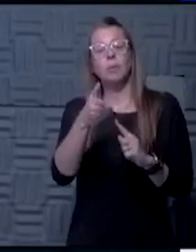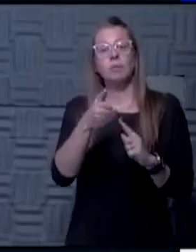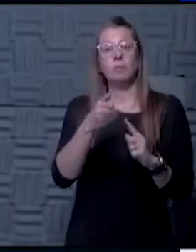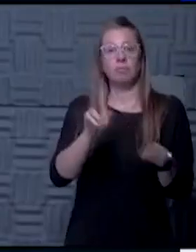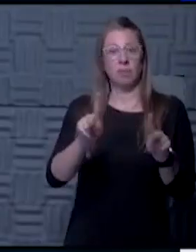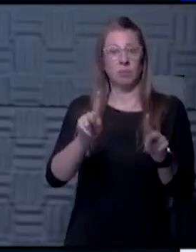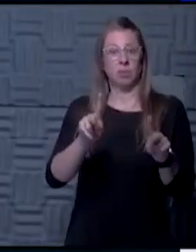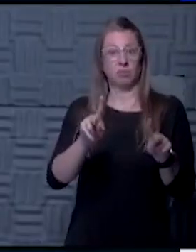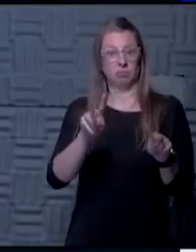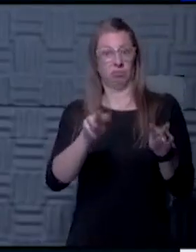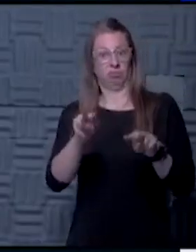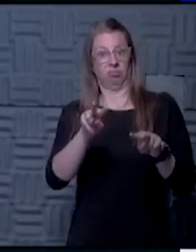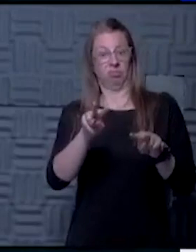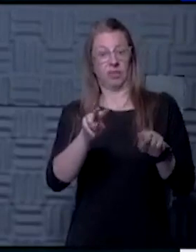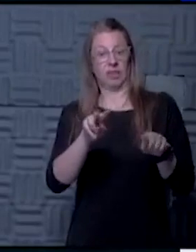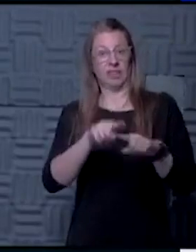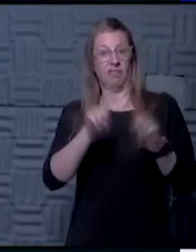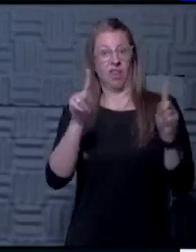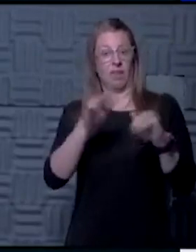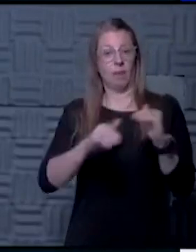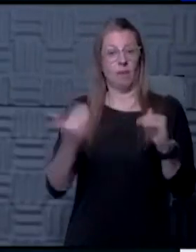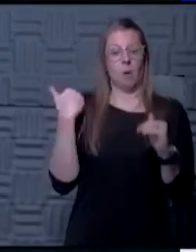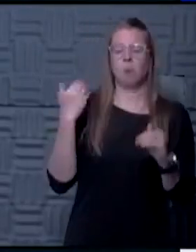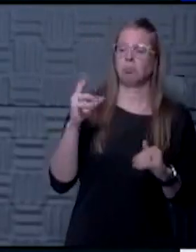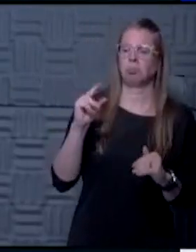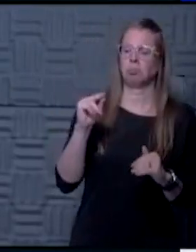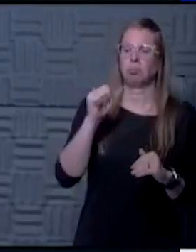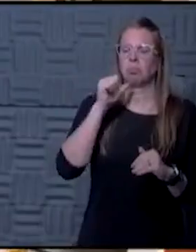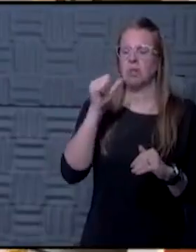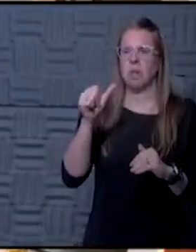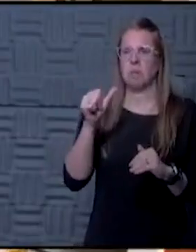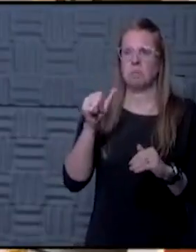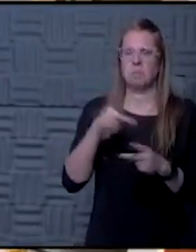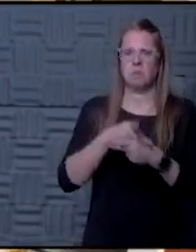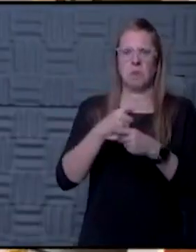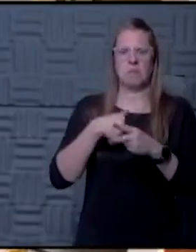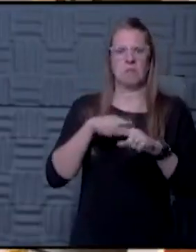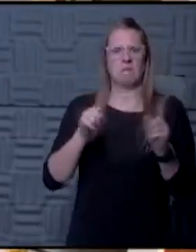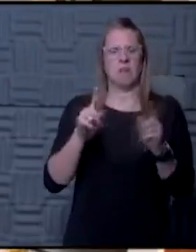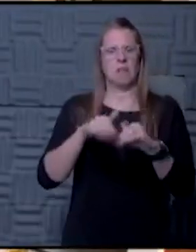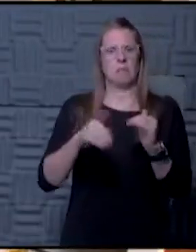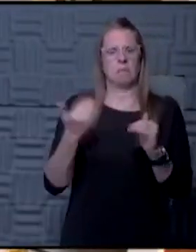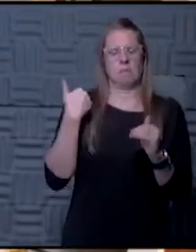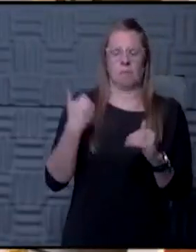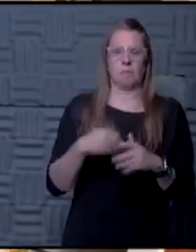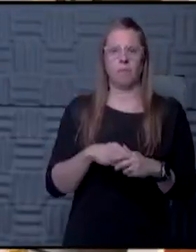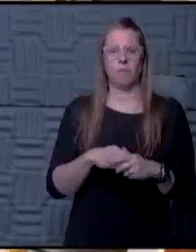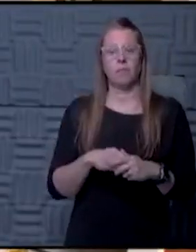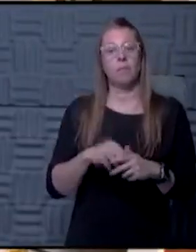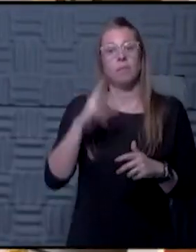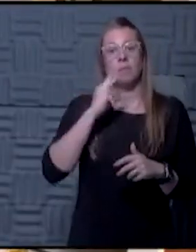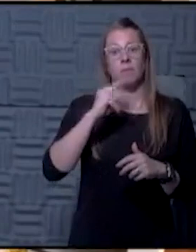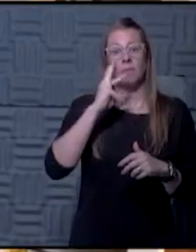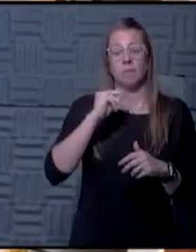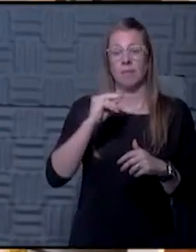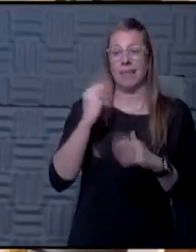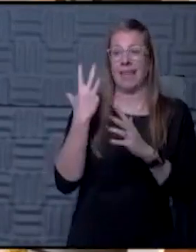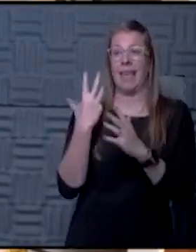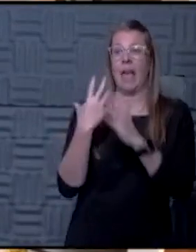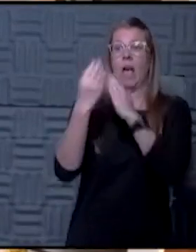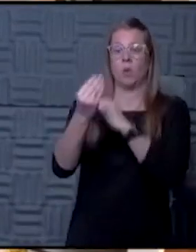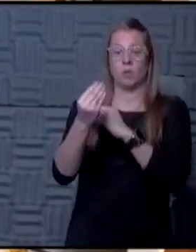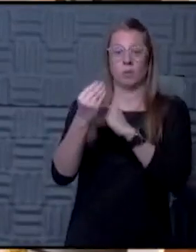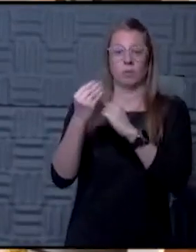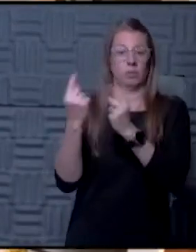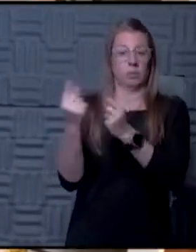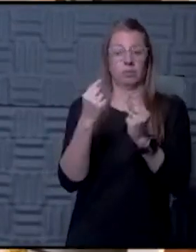differently? No, I wouldn't say they're treating me differently. I haven't had a lot of experience since I haven't been out anywhere.